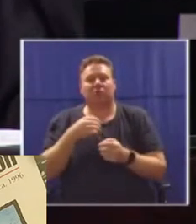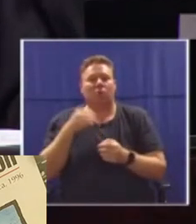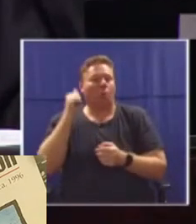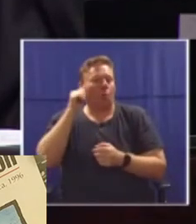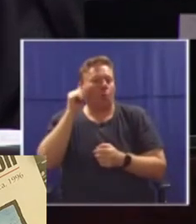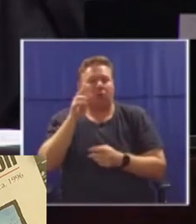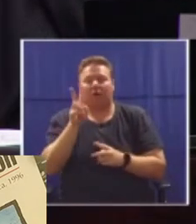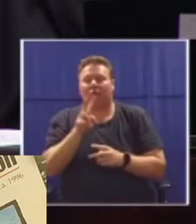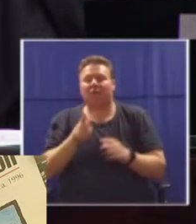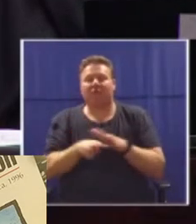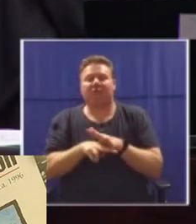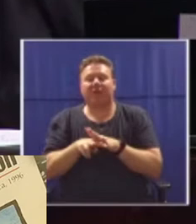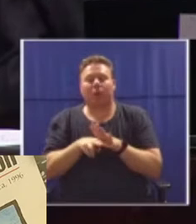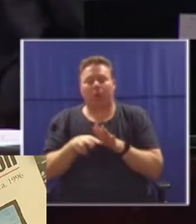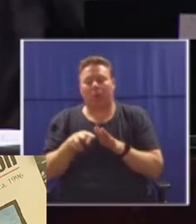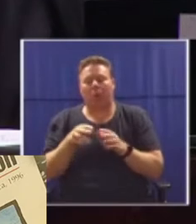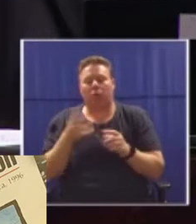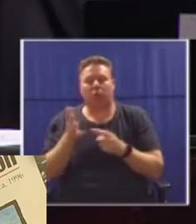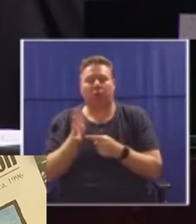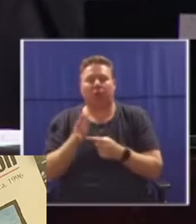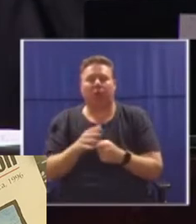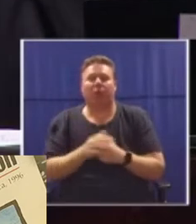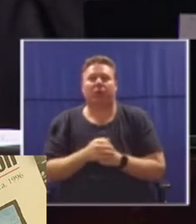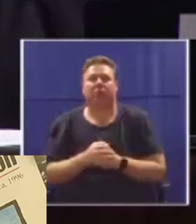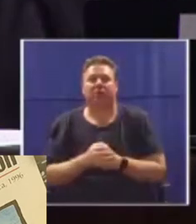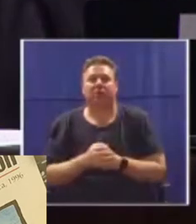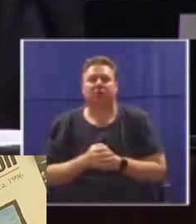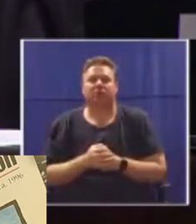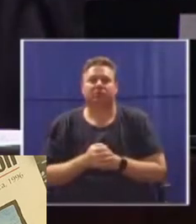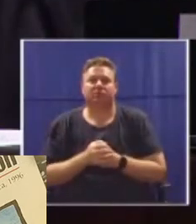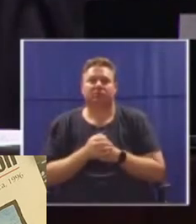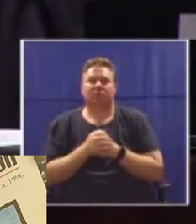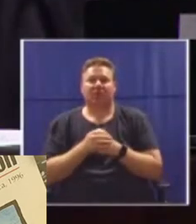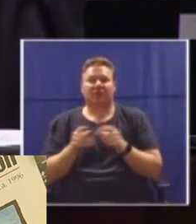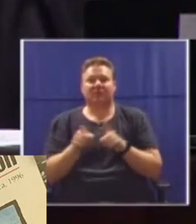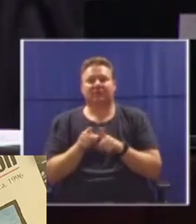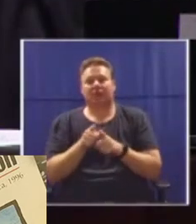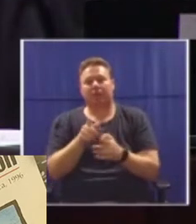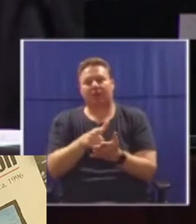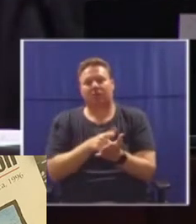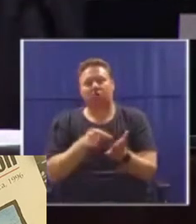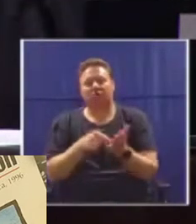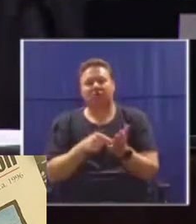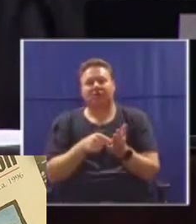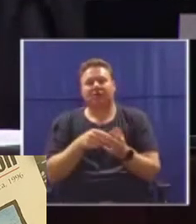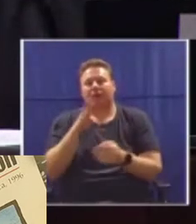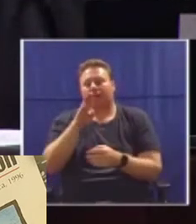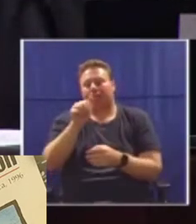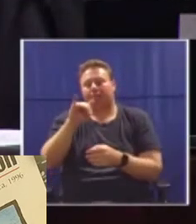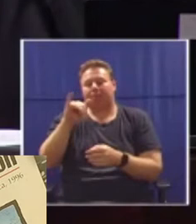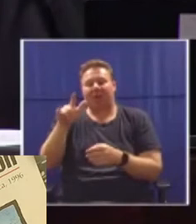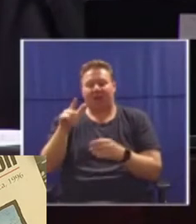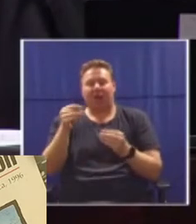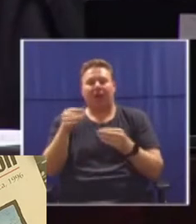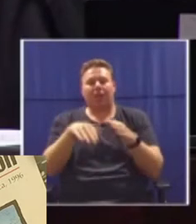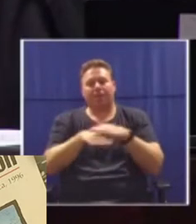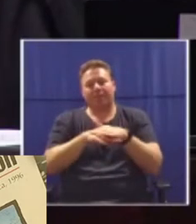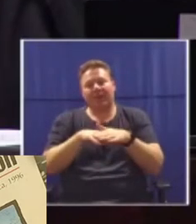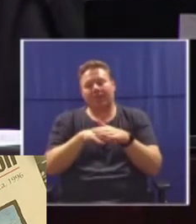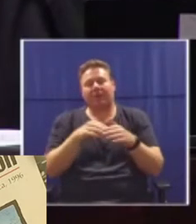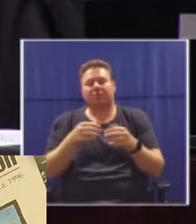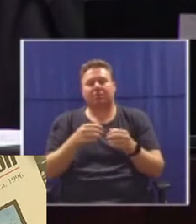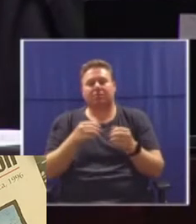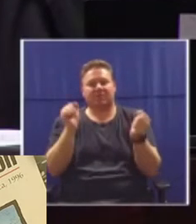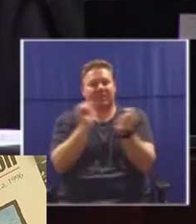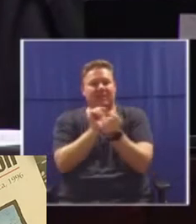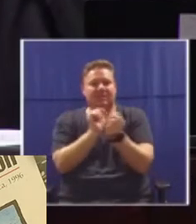in proceedings other than criminal proceedings. This legislation also tightens bail and minimum sentencing provisions in the context of